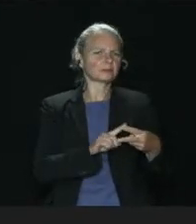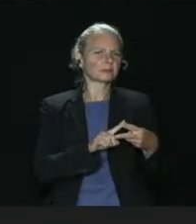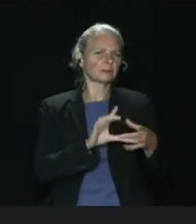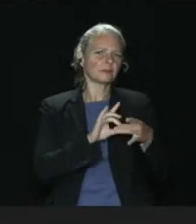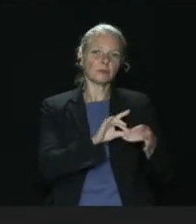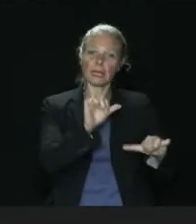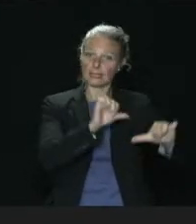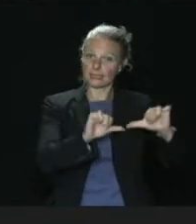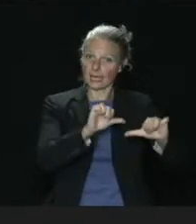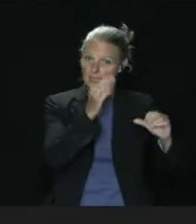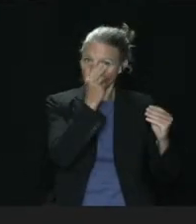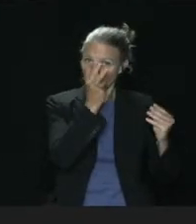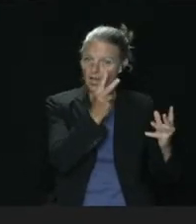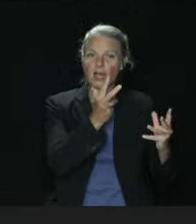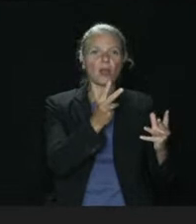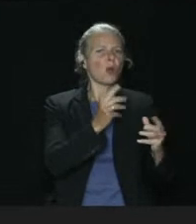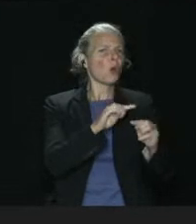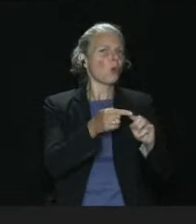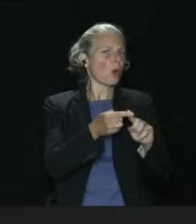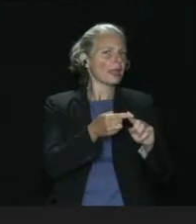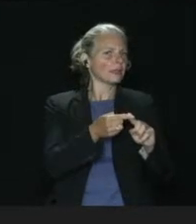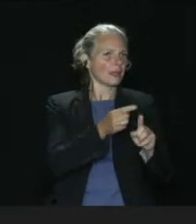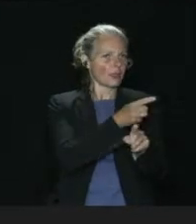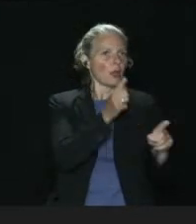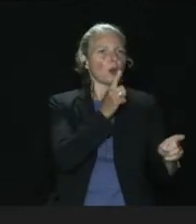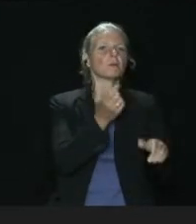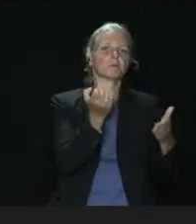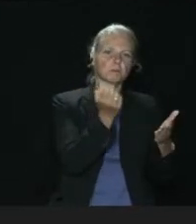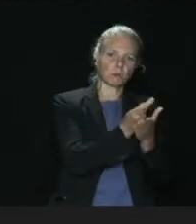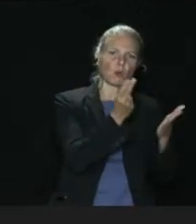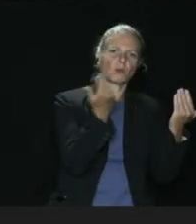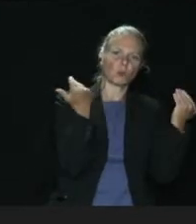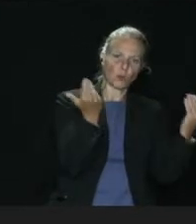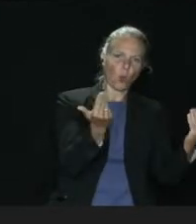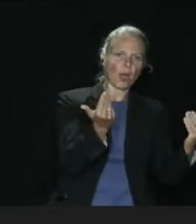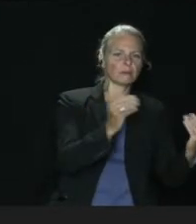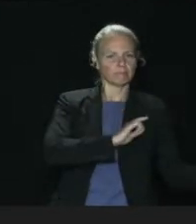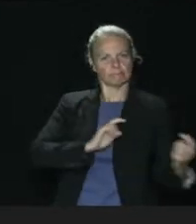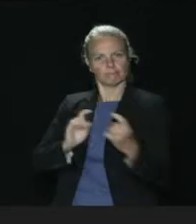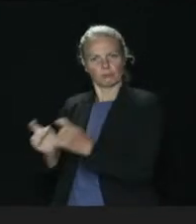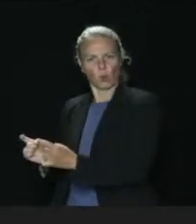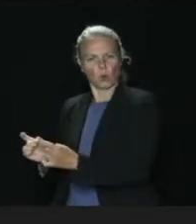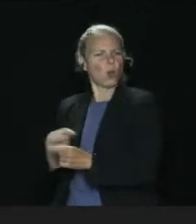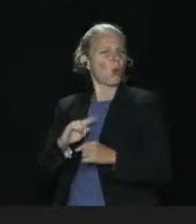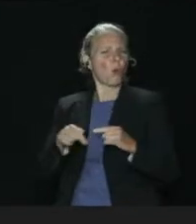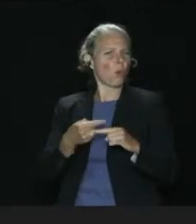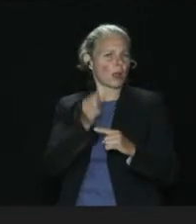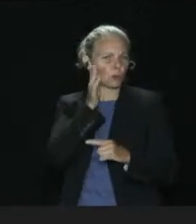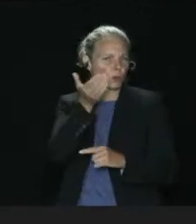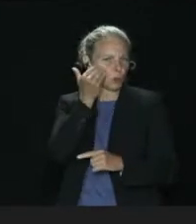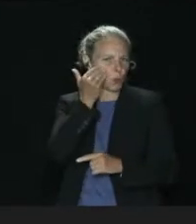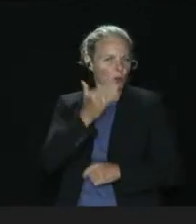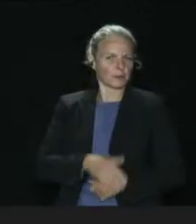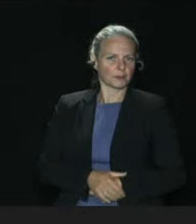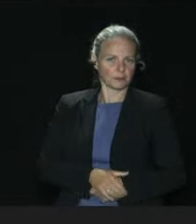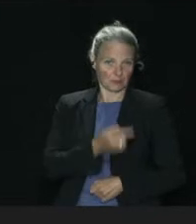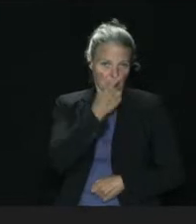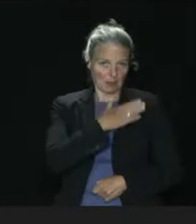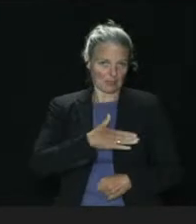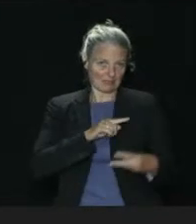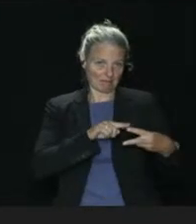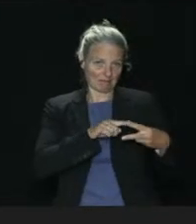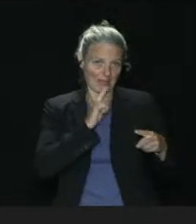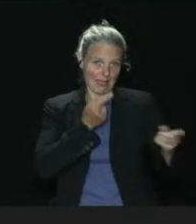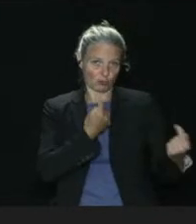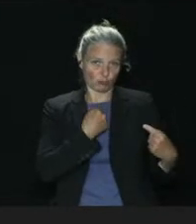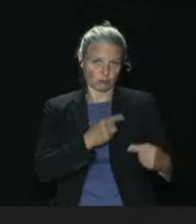for sharing doses with other countries who don't have any or not, or who don't have enough? If you could please answer that question. Thank